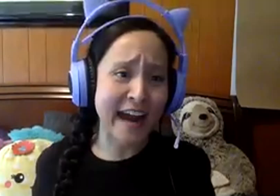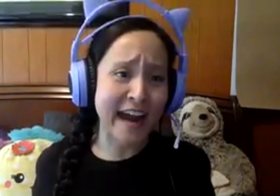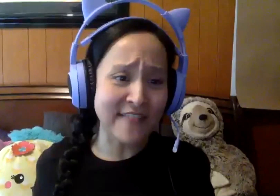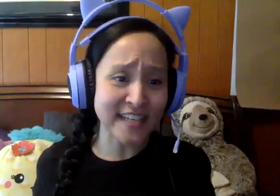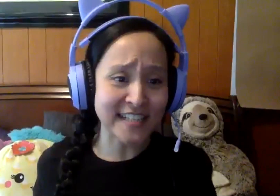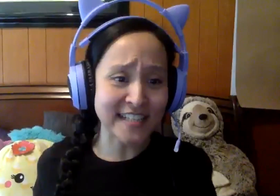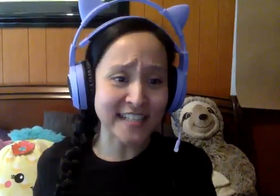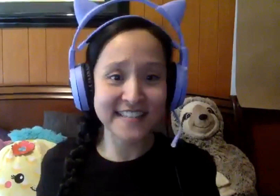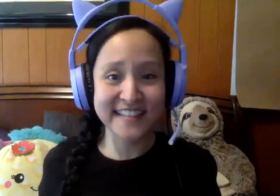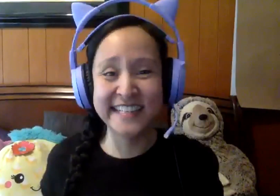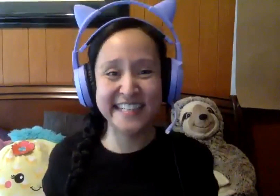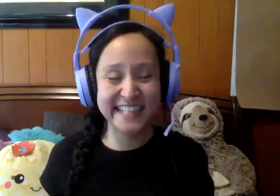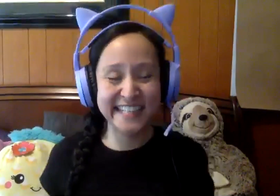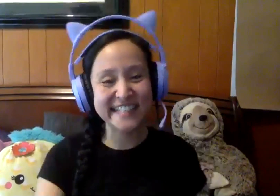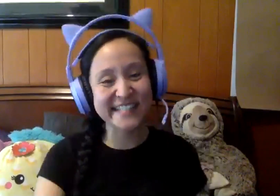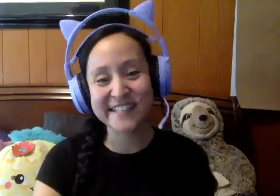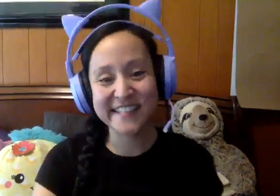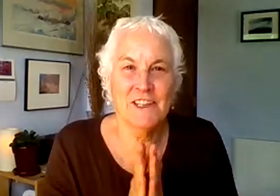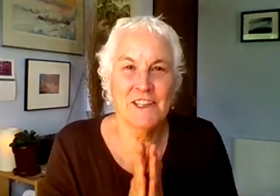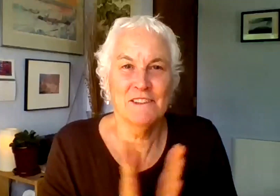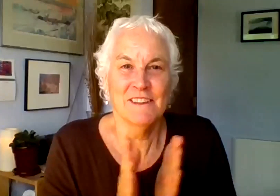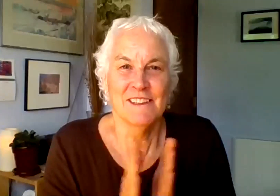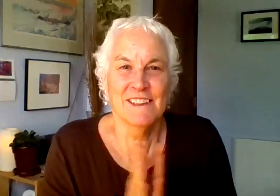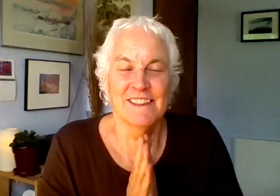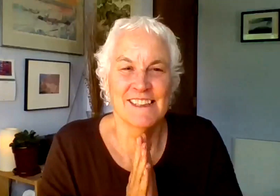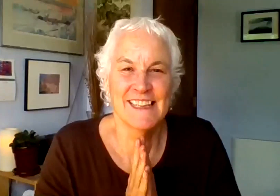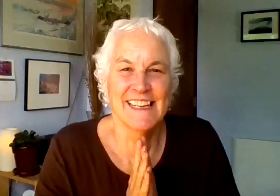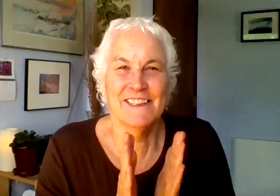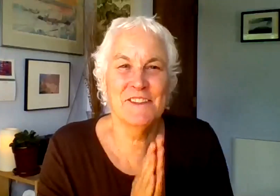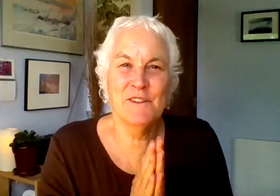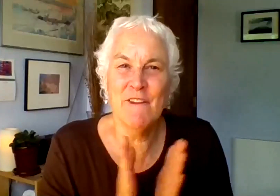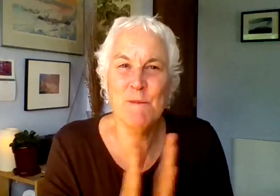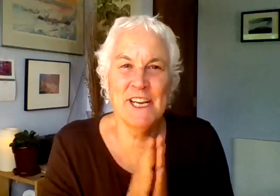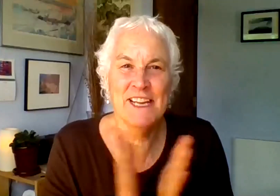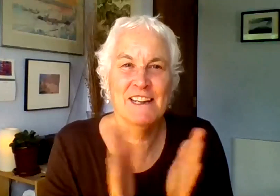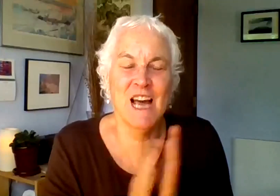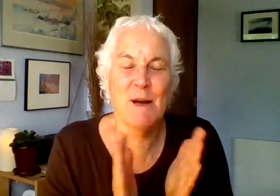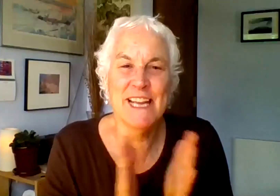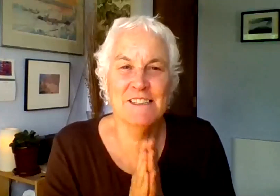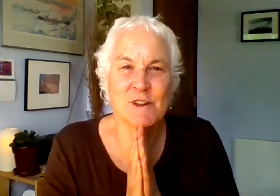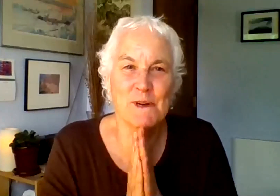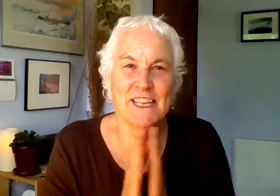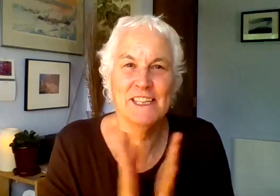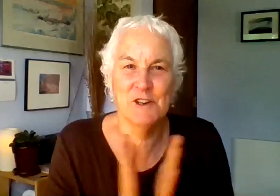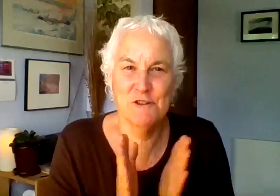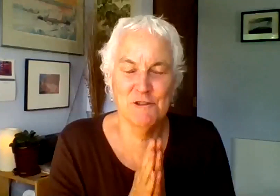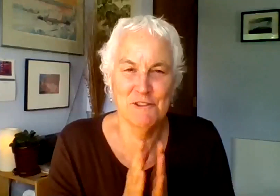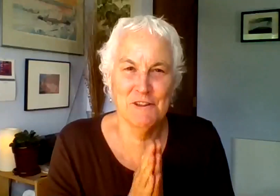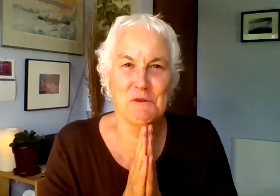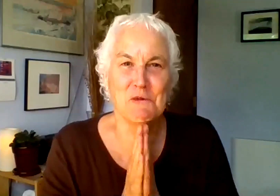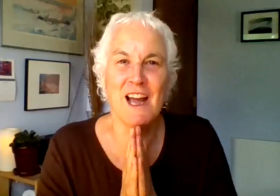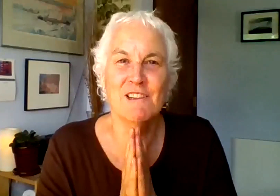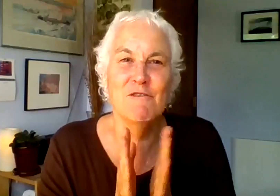much for having us. And Great visiting Alaska. let's give everybody a clapping hand so everybody can hear